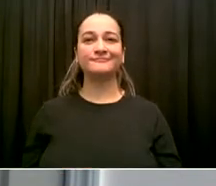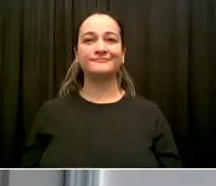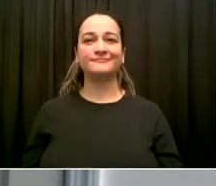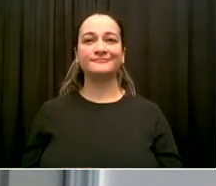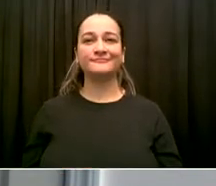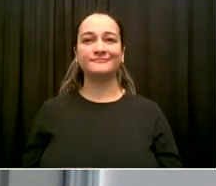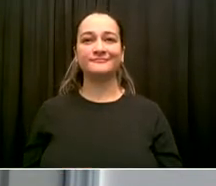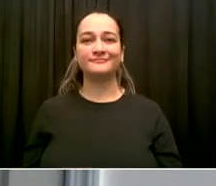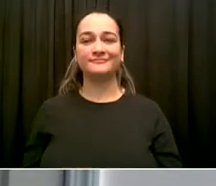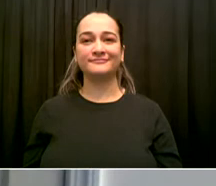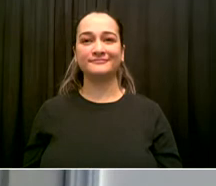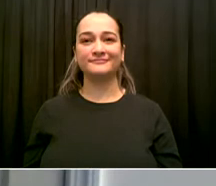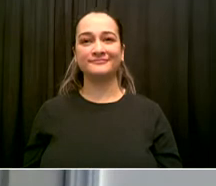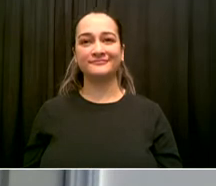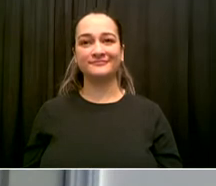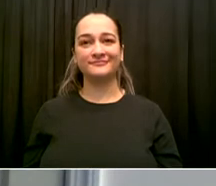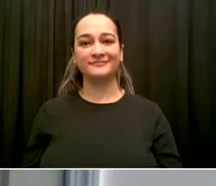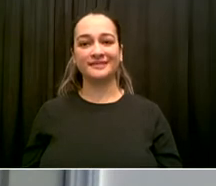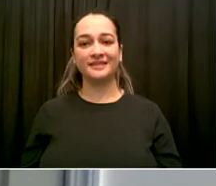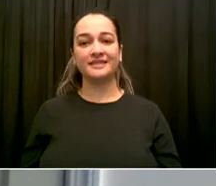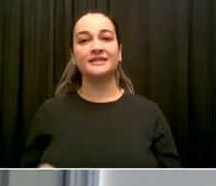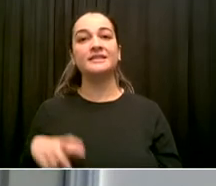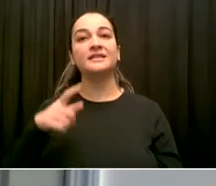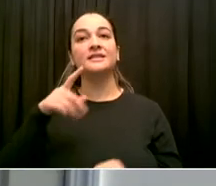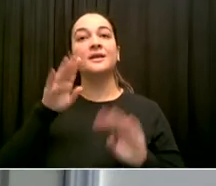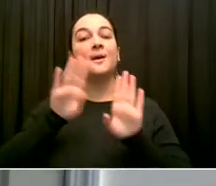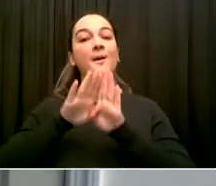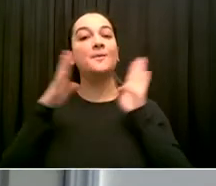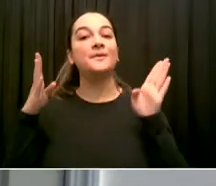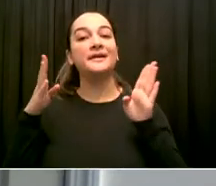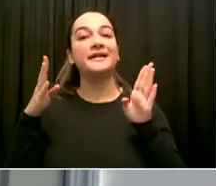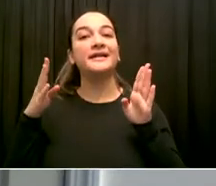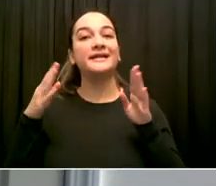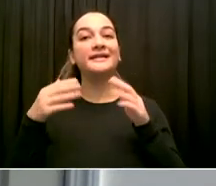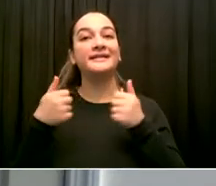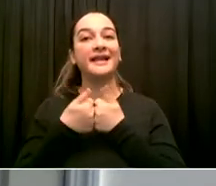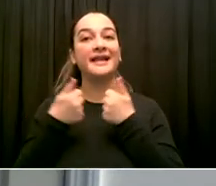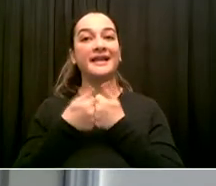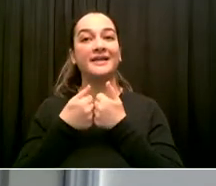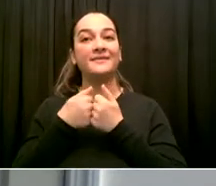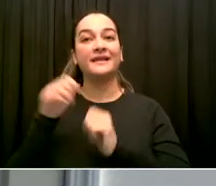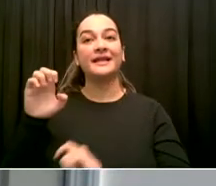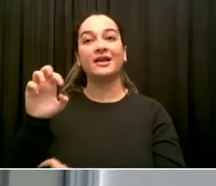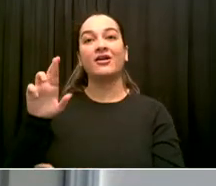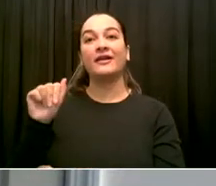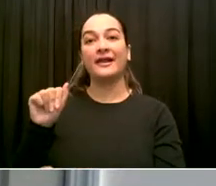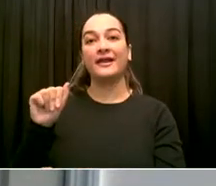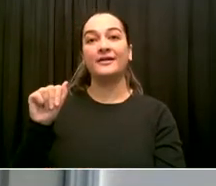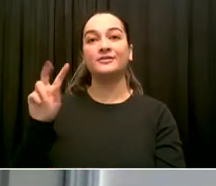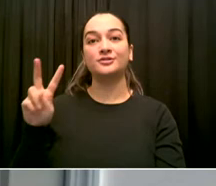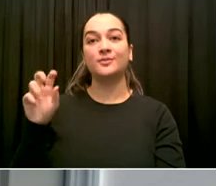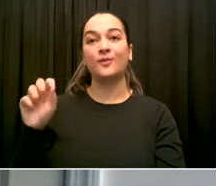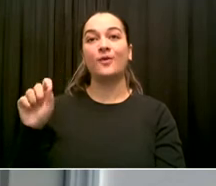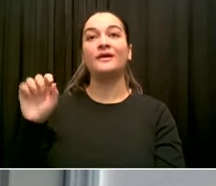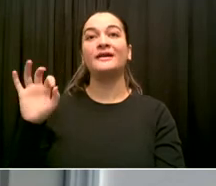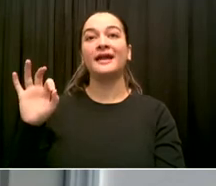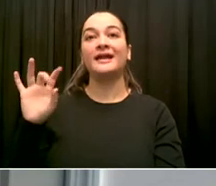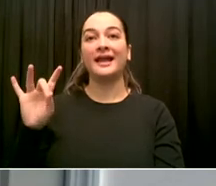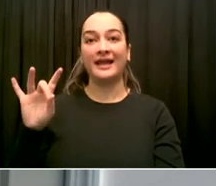games and had an ERA of 2.98 in 1993. And in 2004, Pete Harnisch